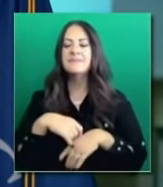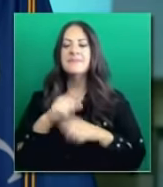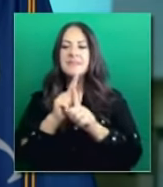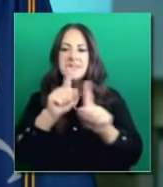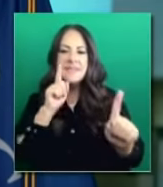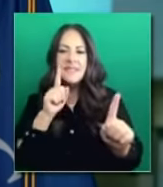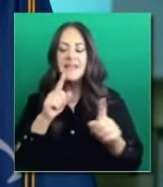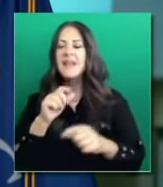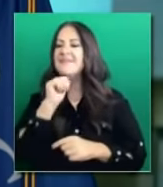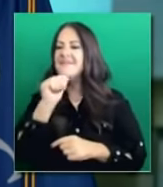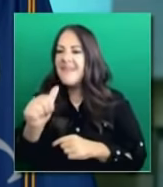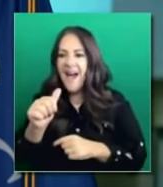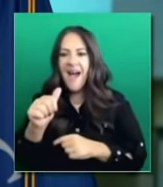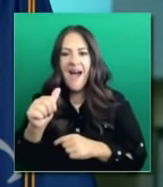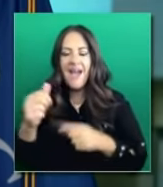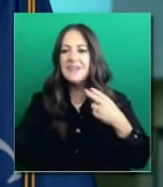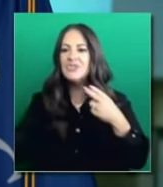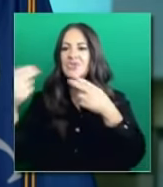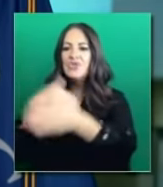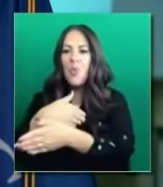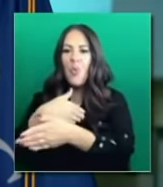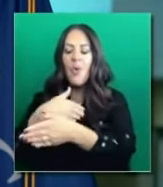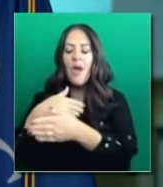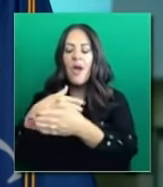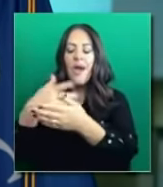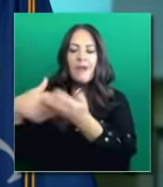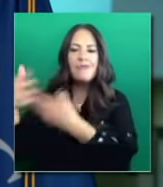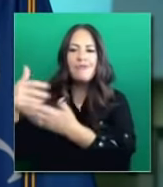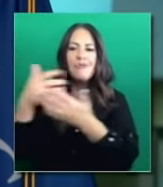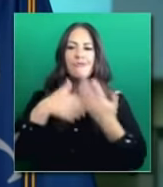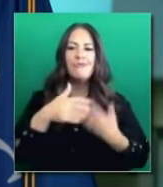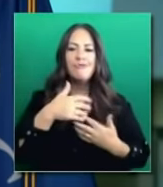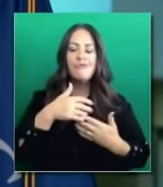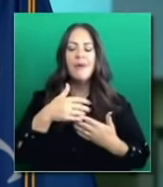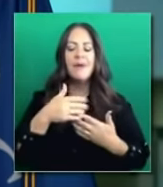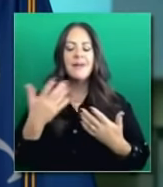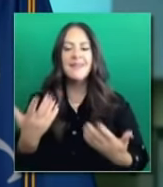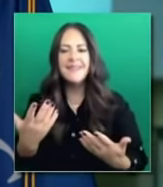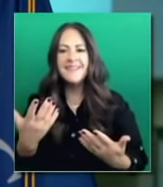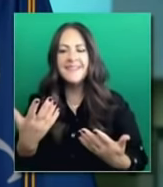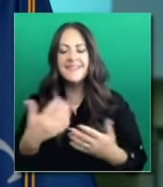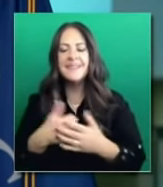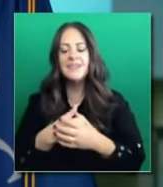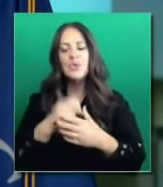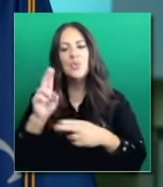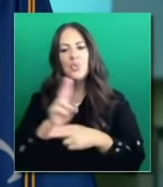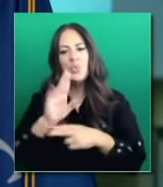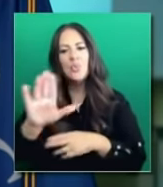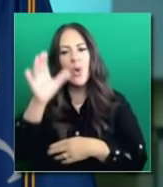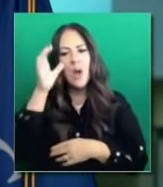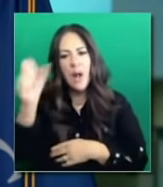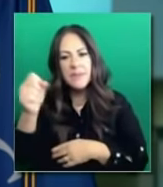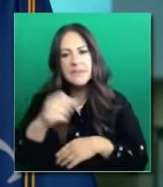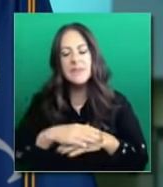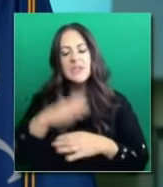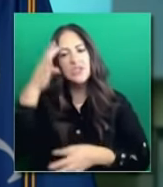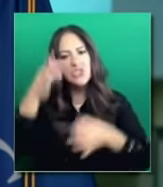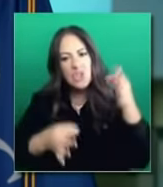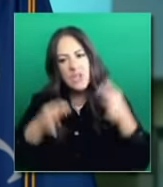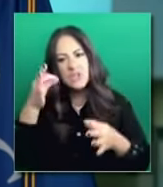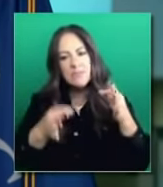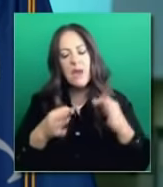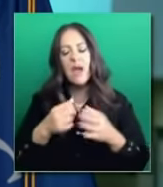and the like. And so we encourage you, continue to utilize your common sense, your good judgment, do what you